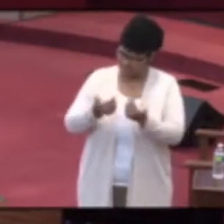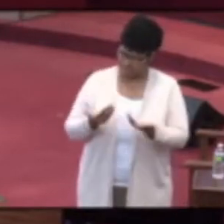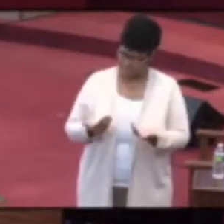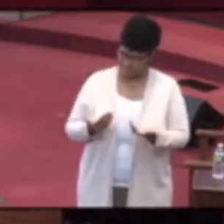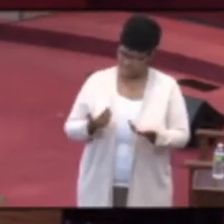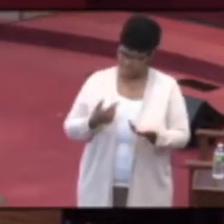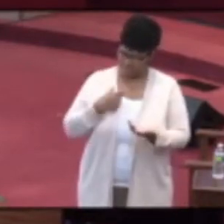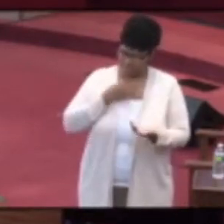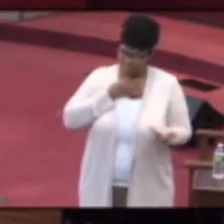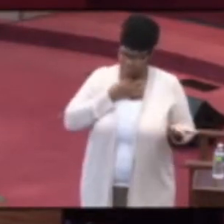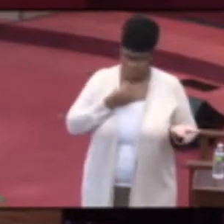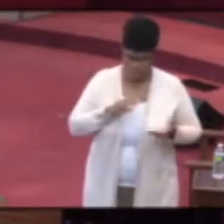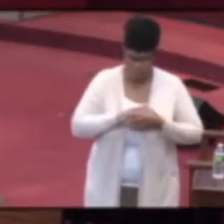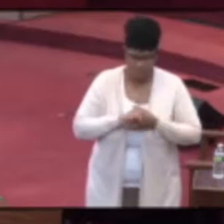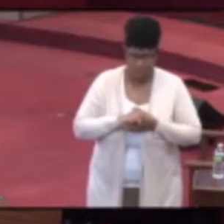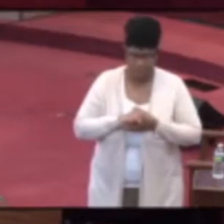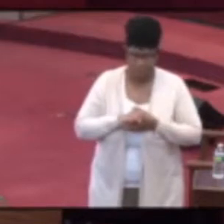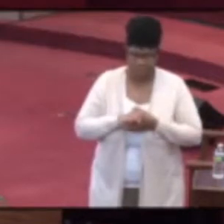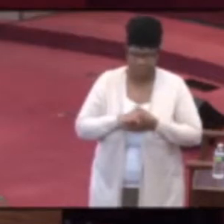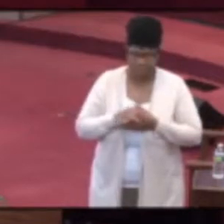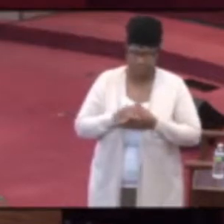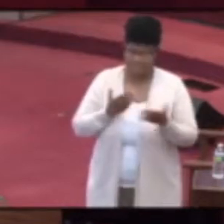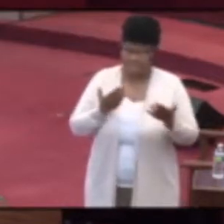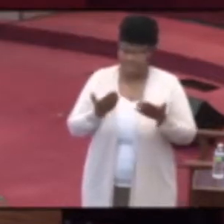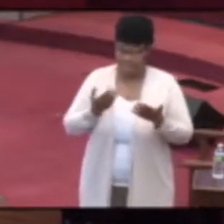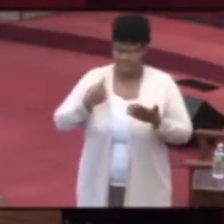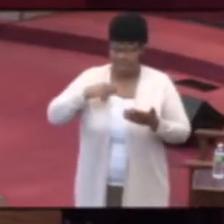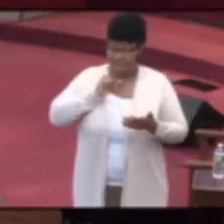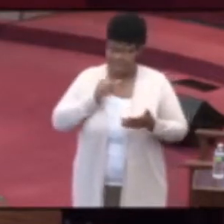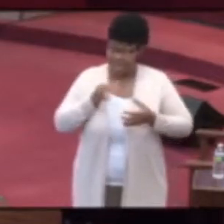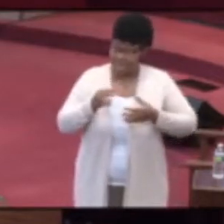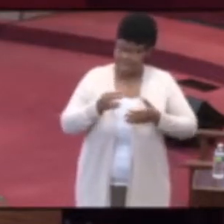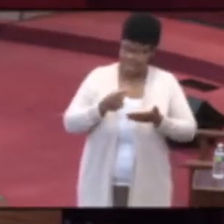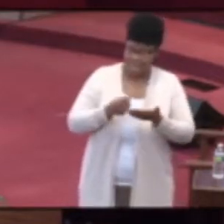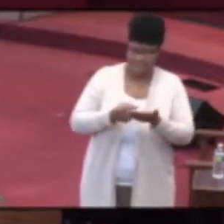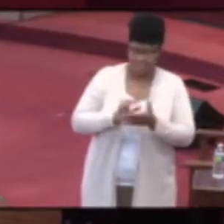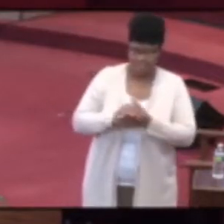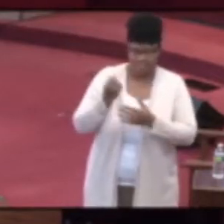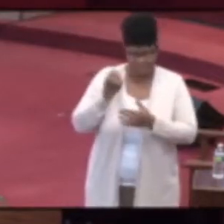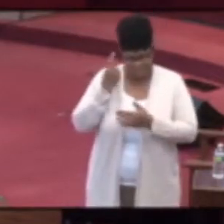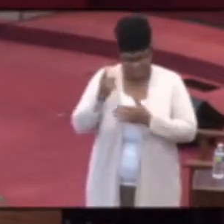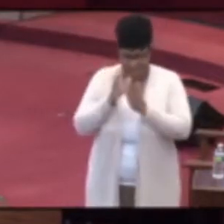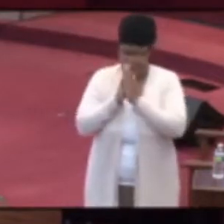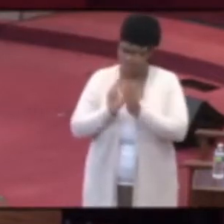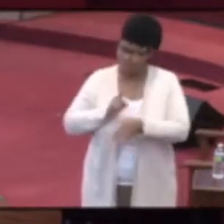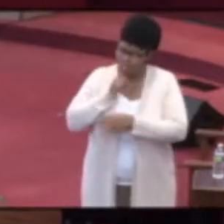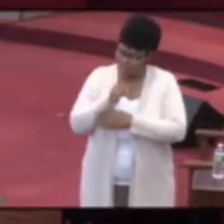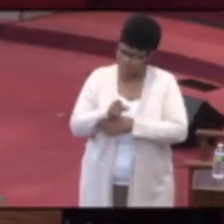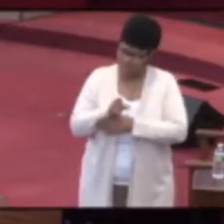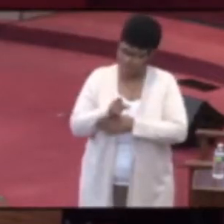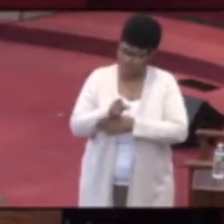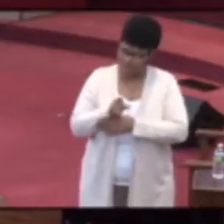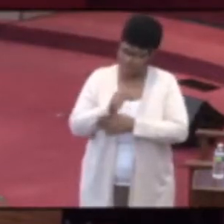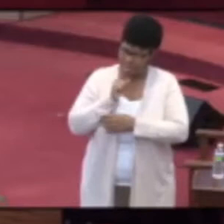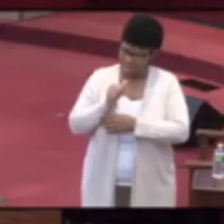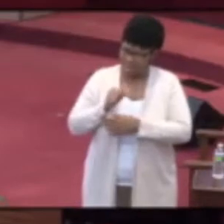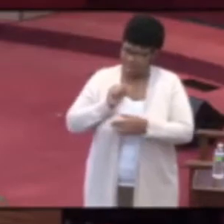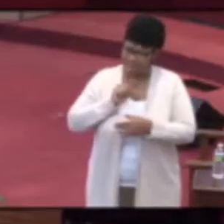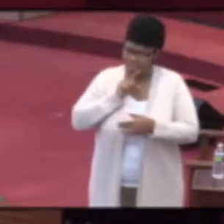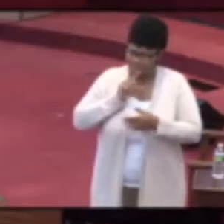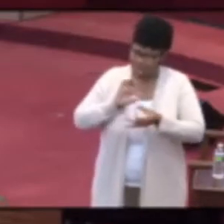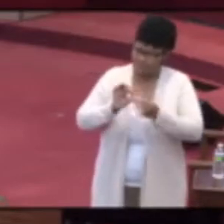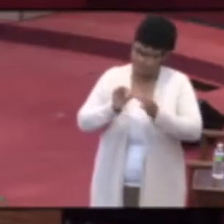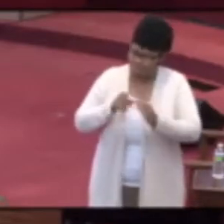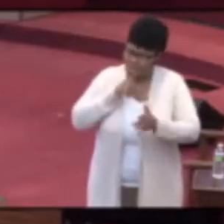I wonder if we have perhaps misdefined prayer. Maybe we've misinterpreted